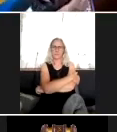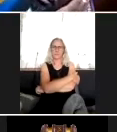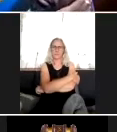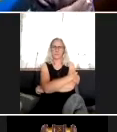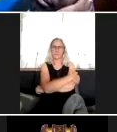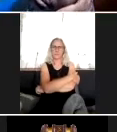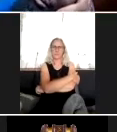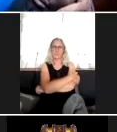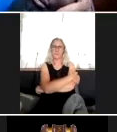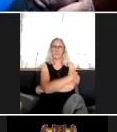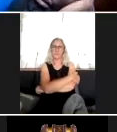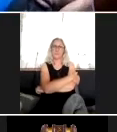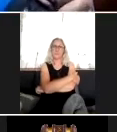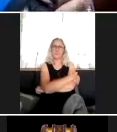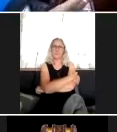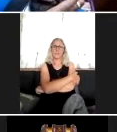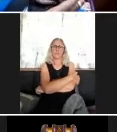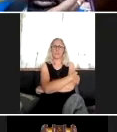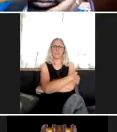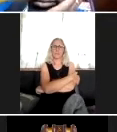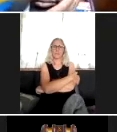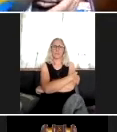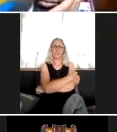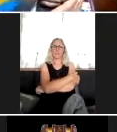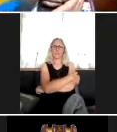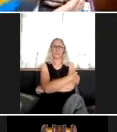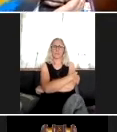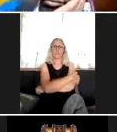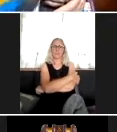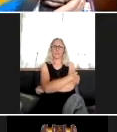That's why you're here in this course.